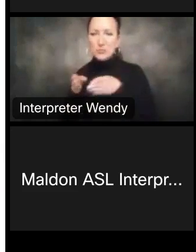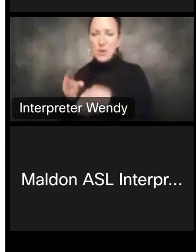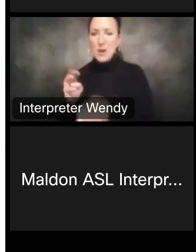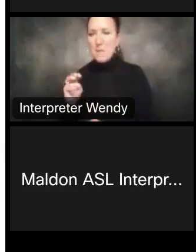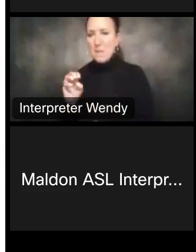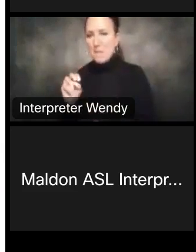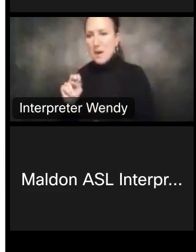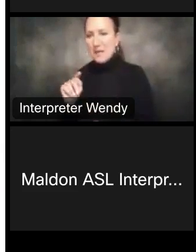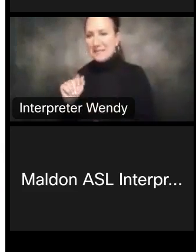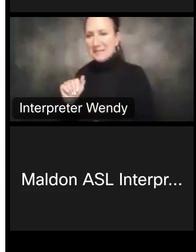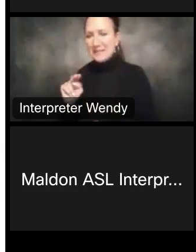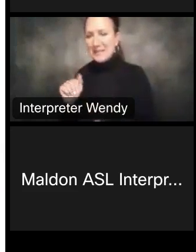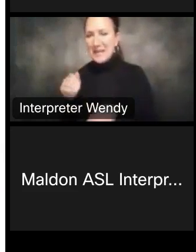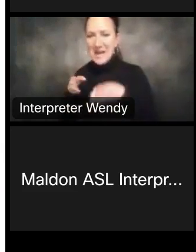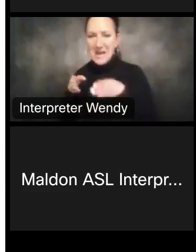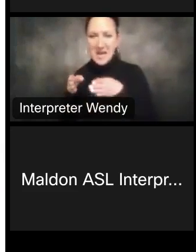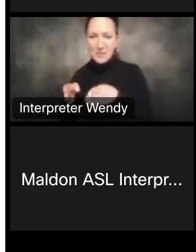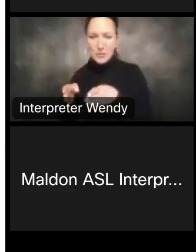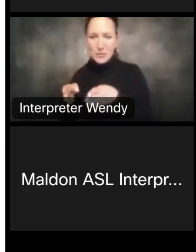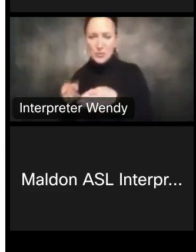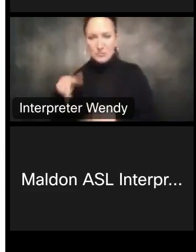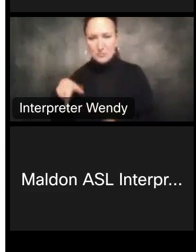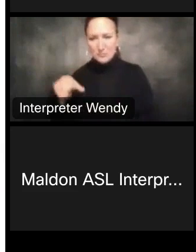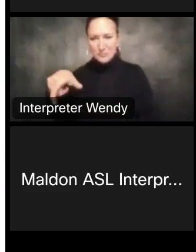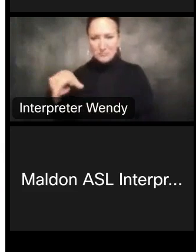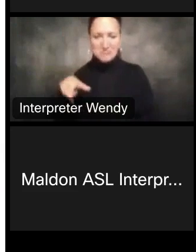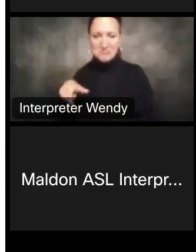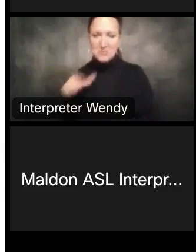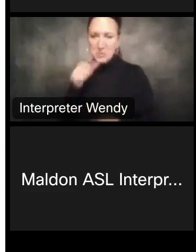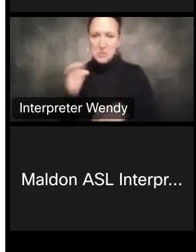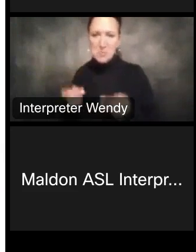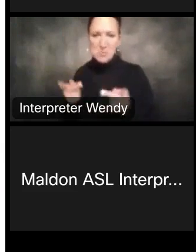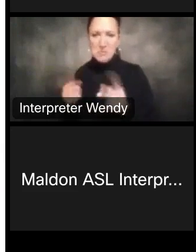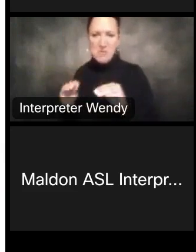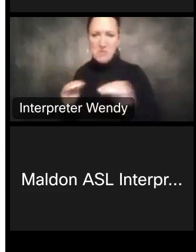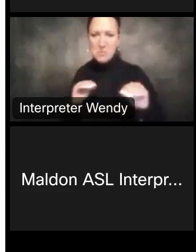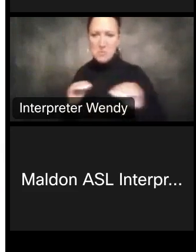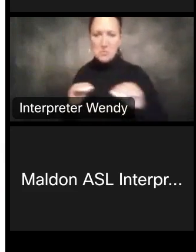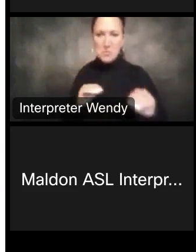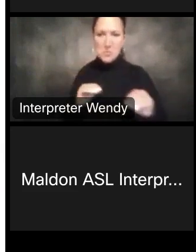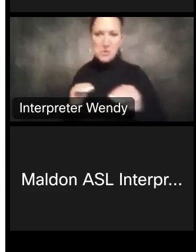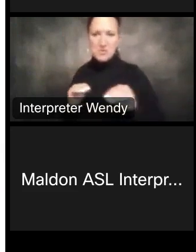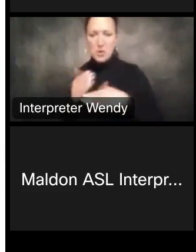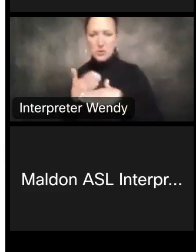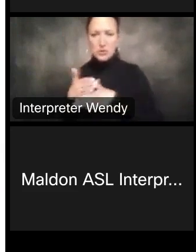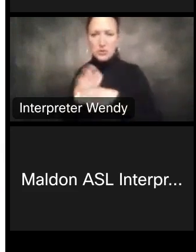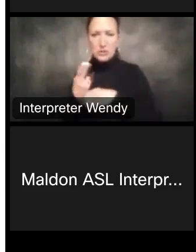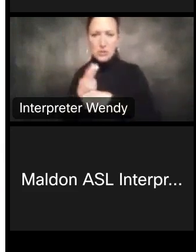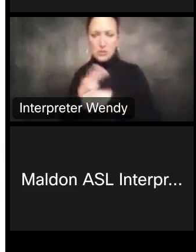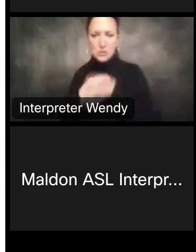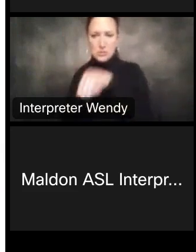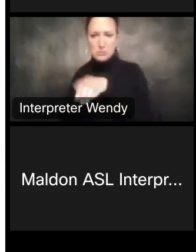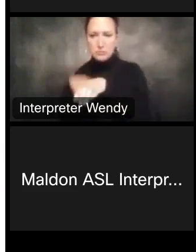And so the project doesn't propose improvements on with a shared use facility